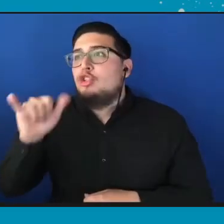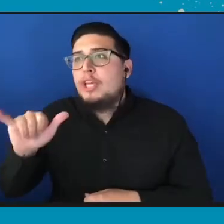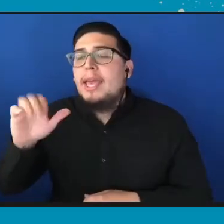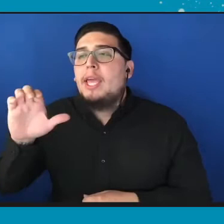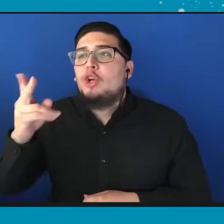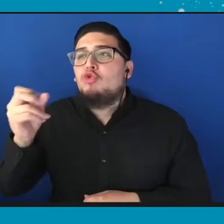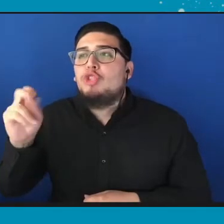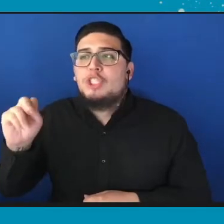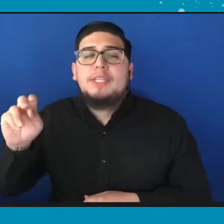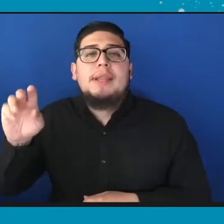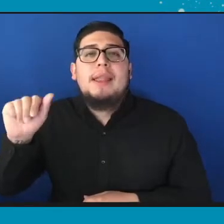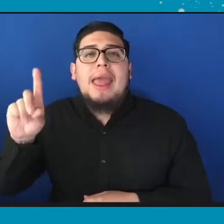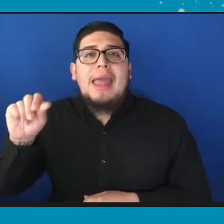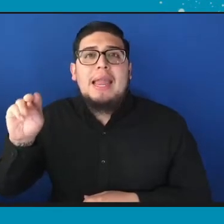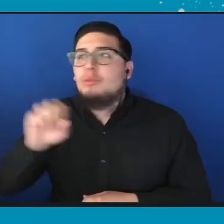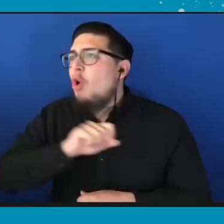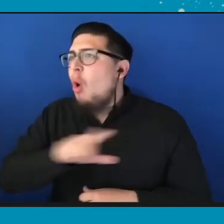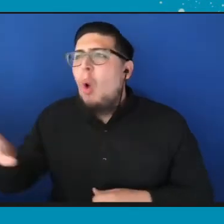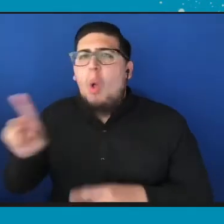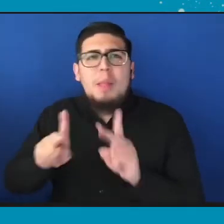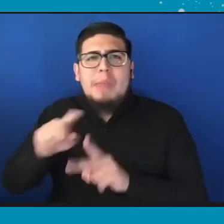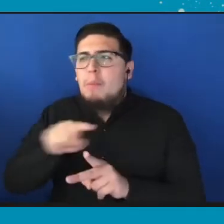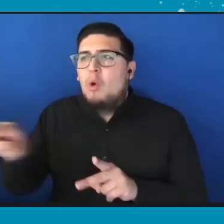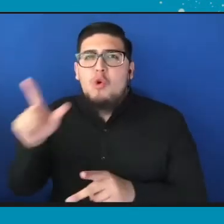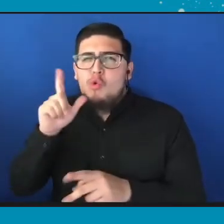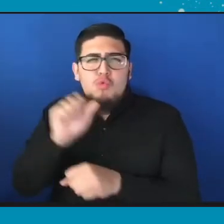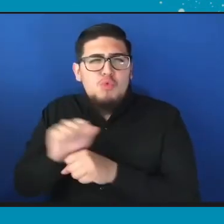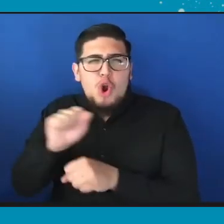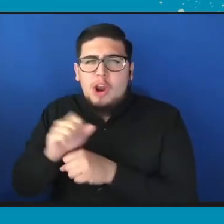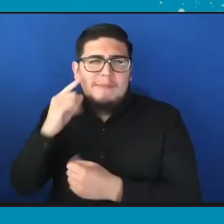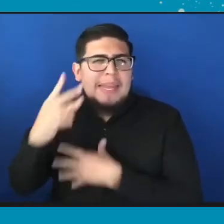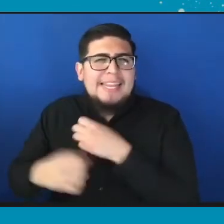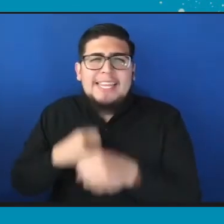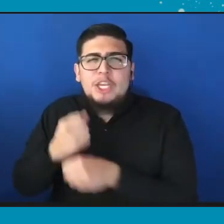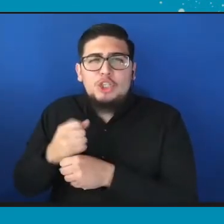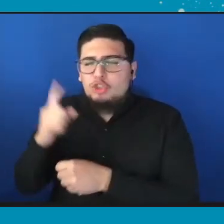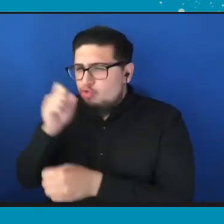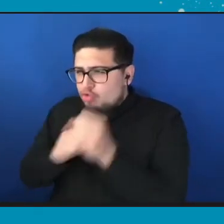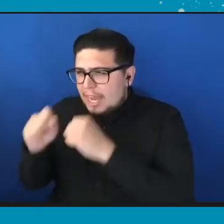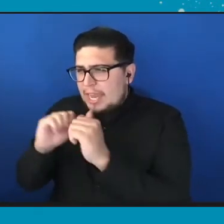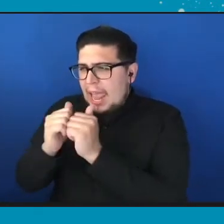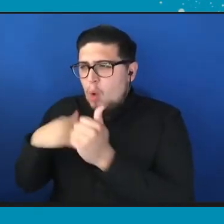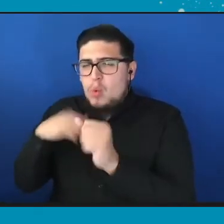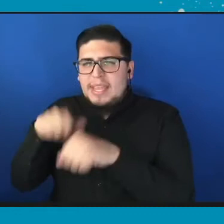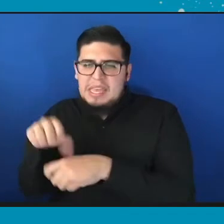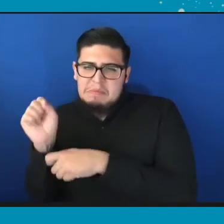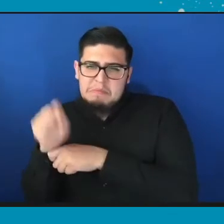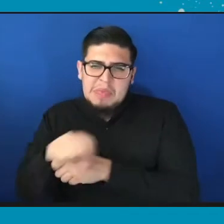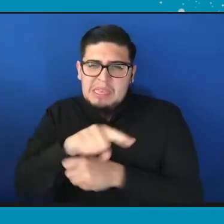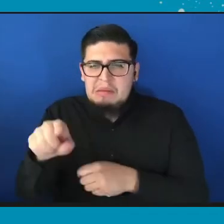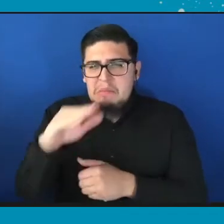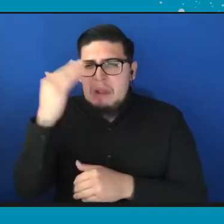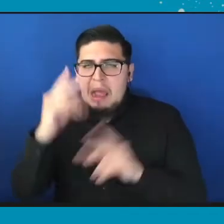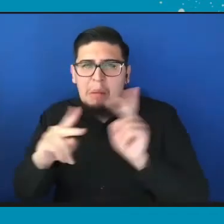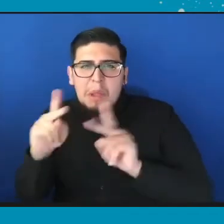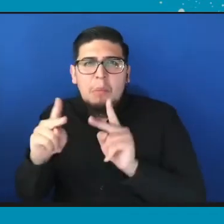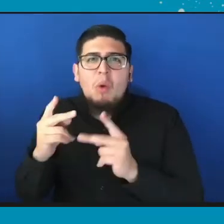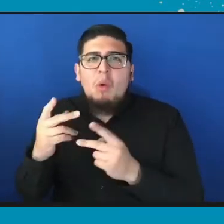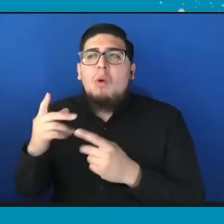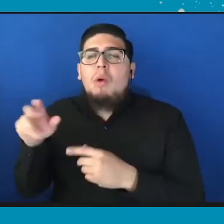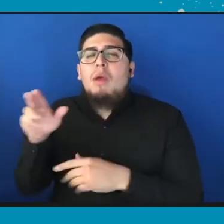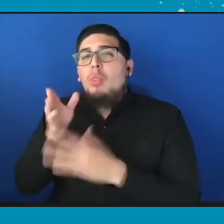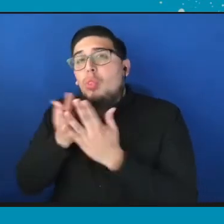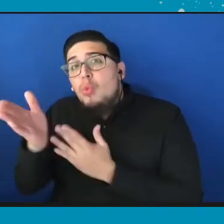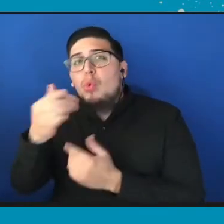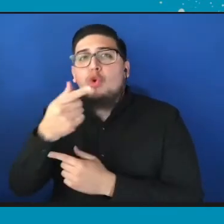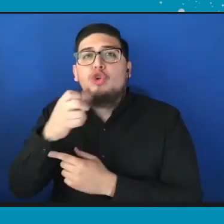been working for years strategizing both about gerrymandering and redistricting. And then the voter